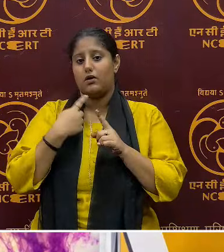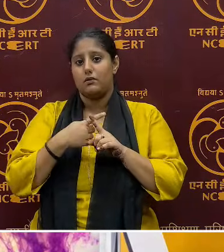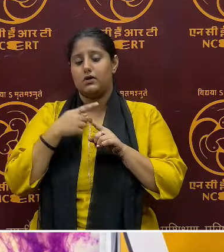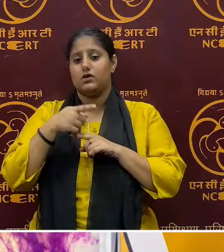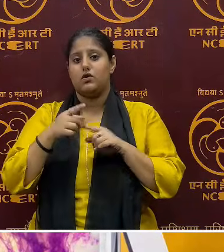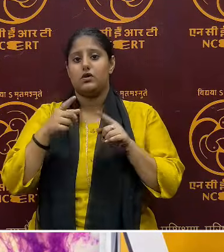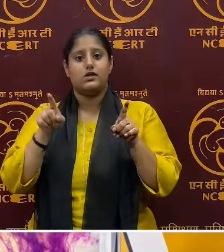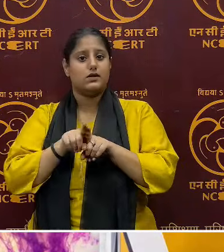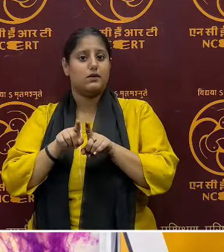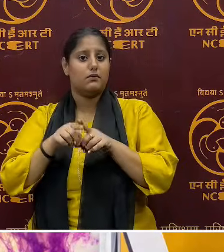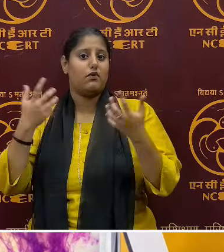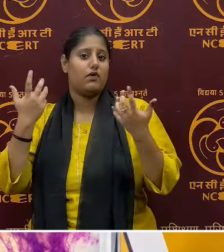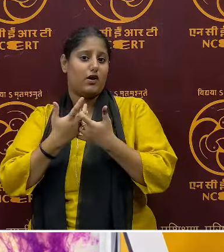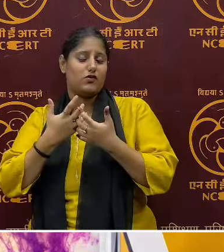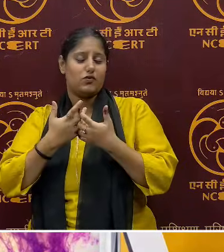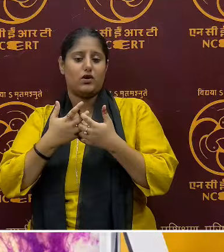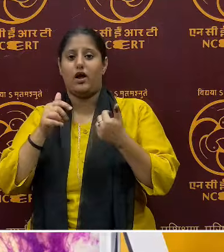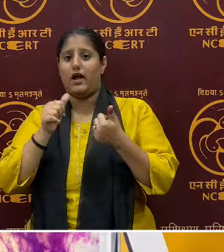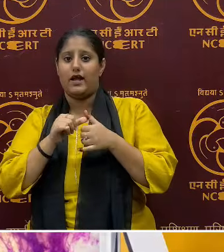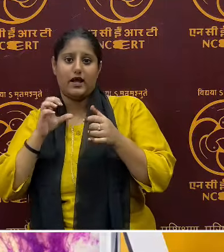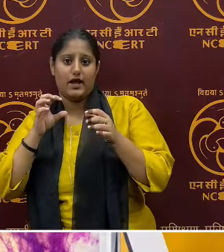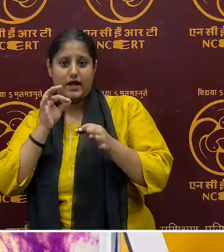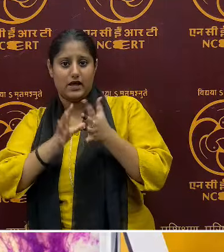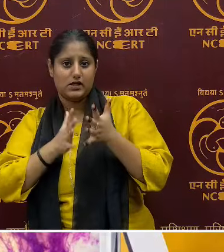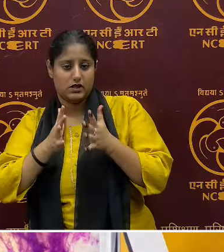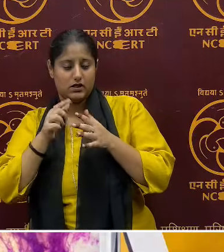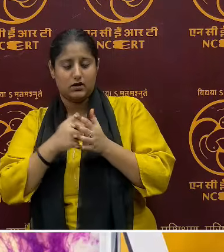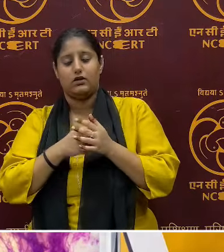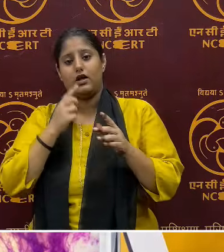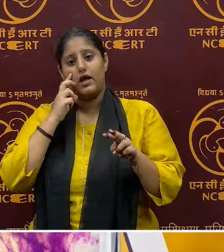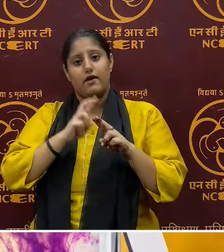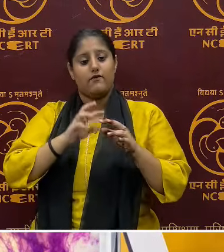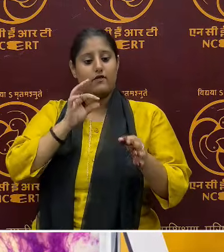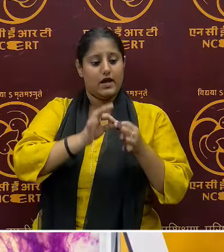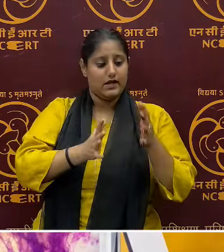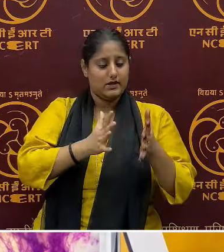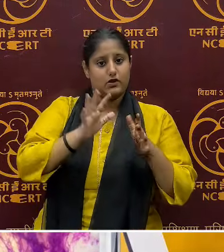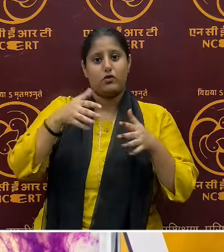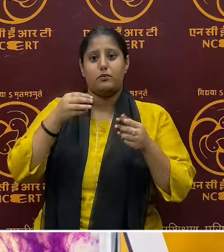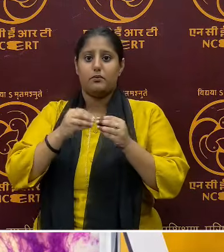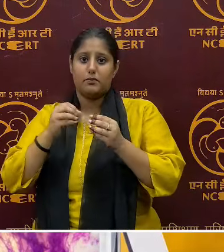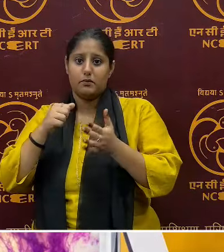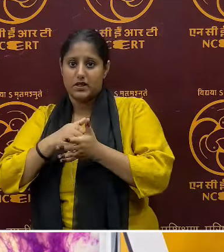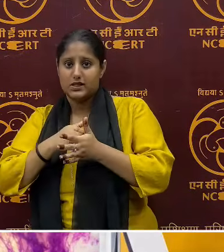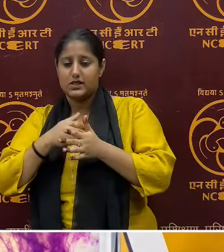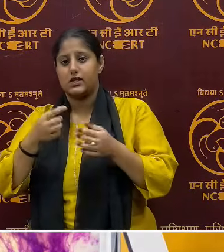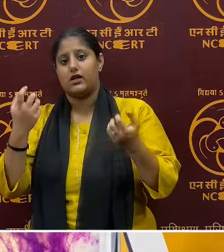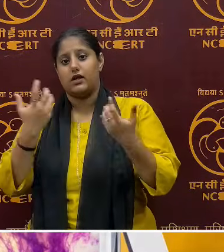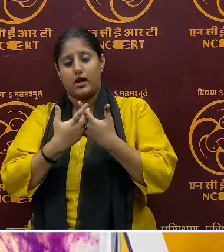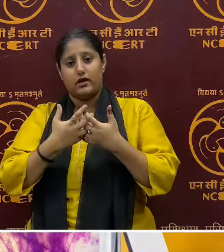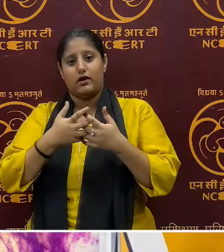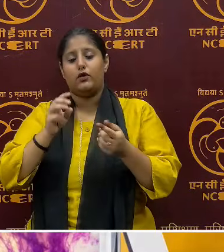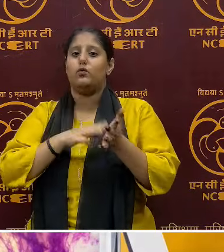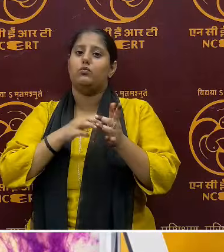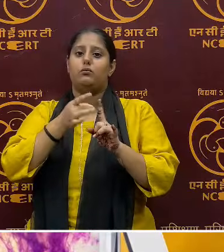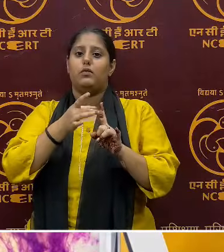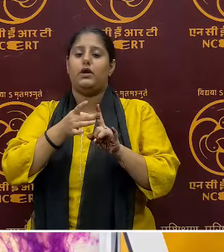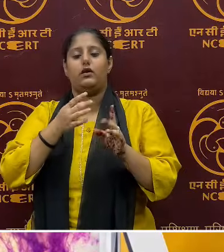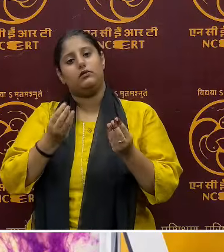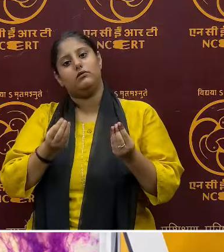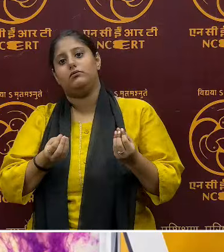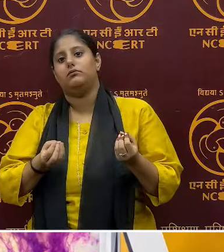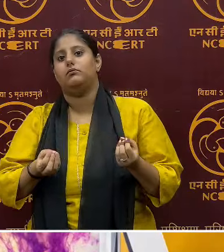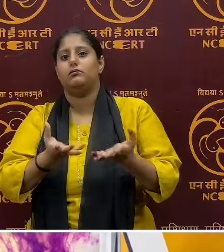reaction of dash with an acid. So with acid, base will react so that metallic oxides are formed, and